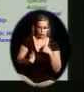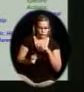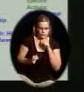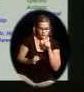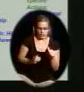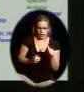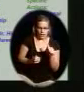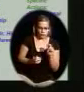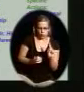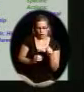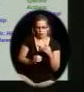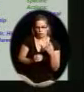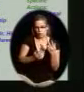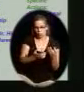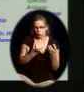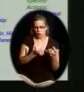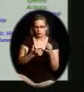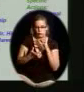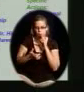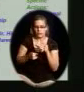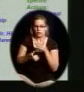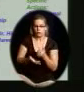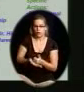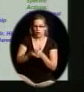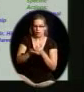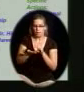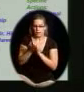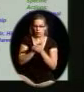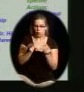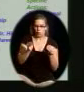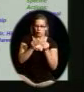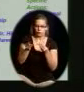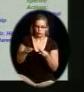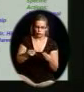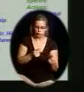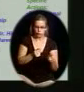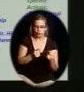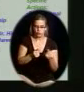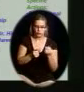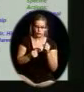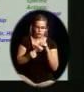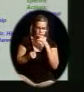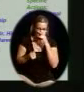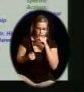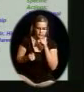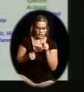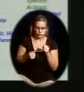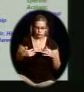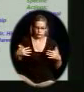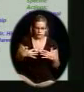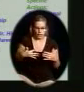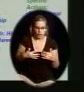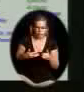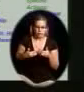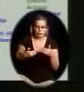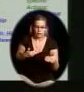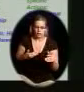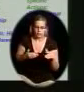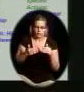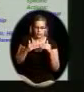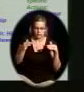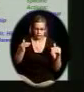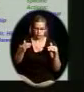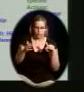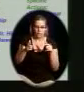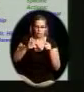where we want to be in helping to make that a smooth transition so kids aren't quite as fearful of that next level, help them to not miss a beat as they go on. So